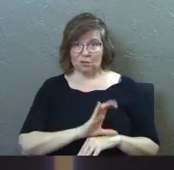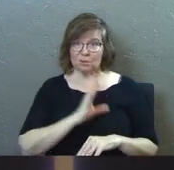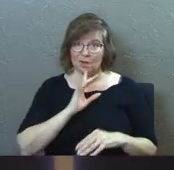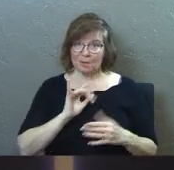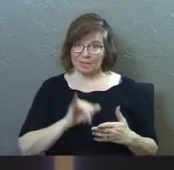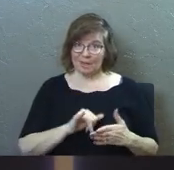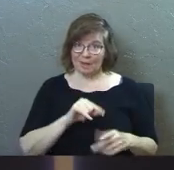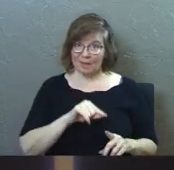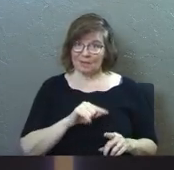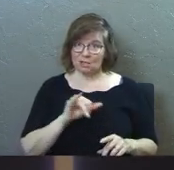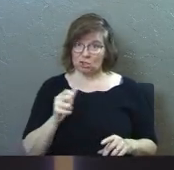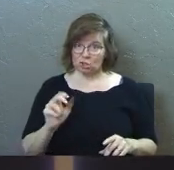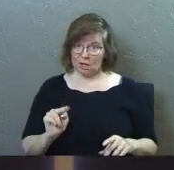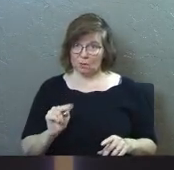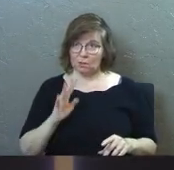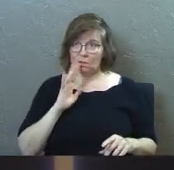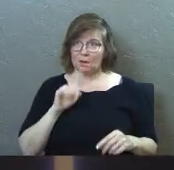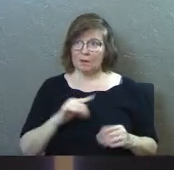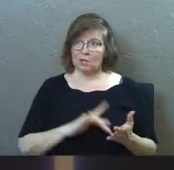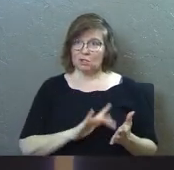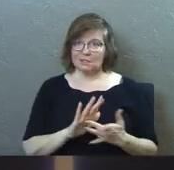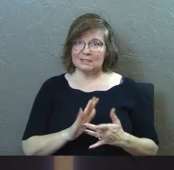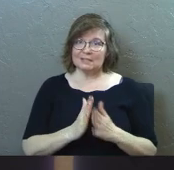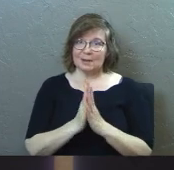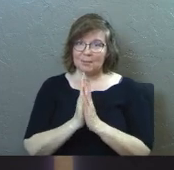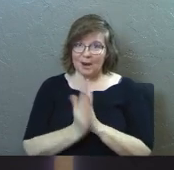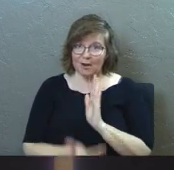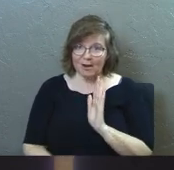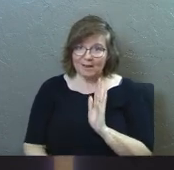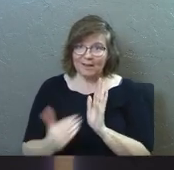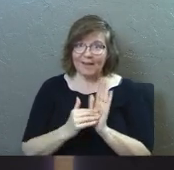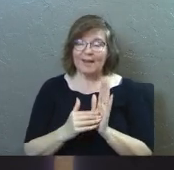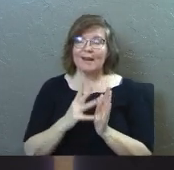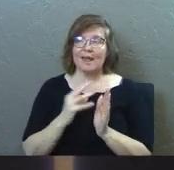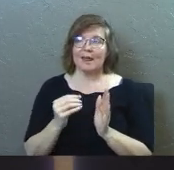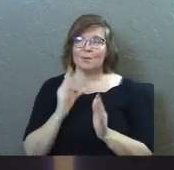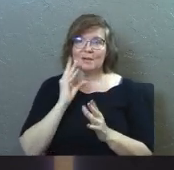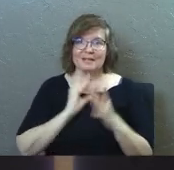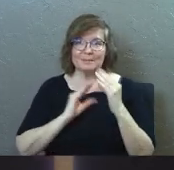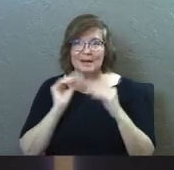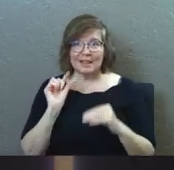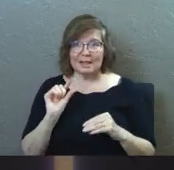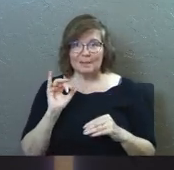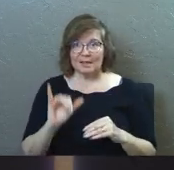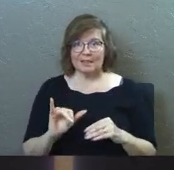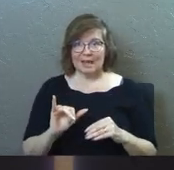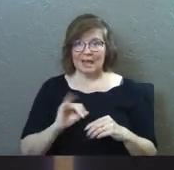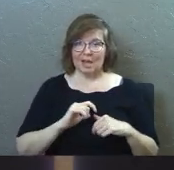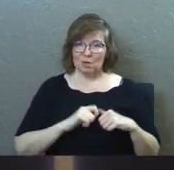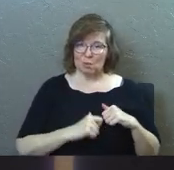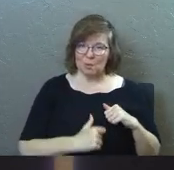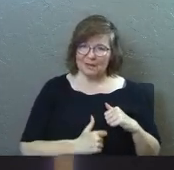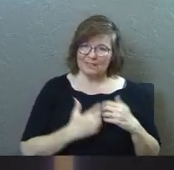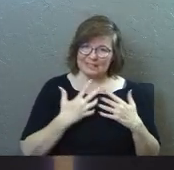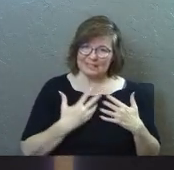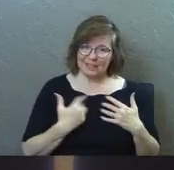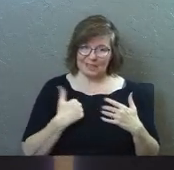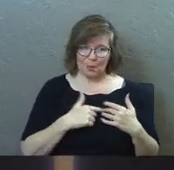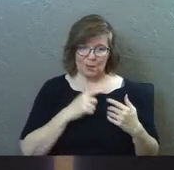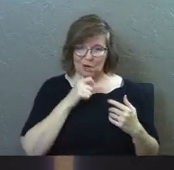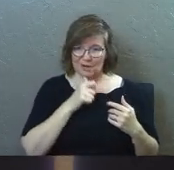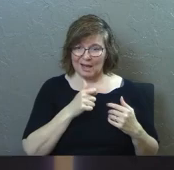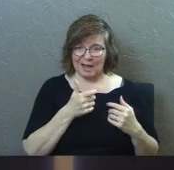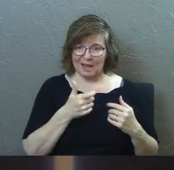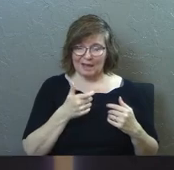talked about that in January, and we talked about Jesus's prayer again, and we experienced just a little bit of that grieving and sadness that we